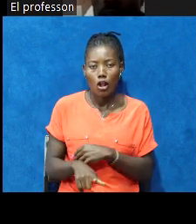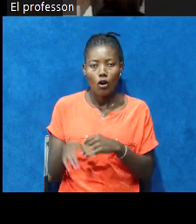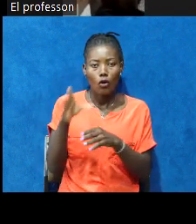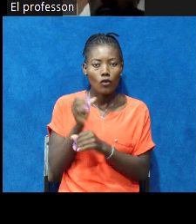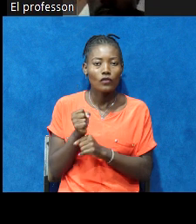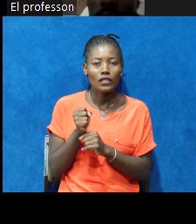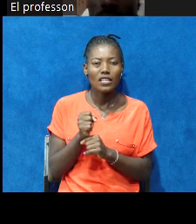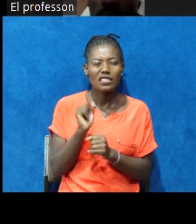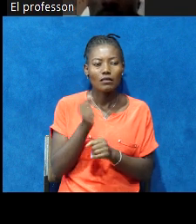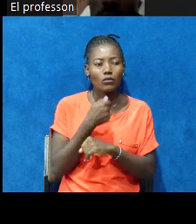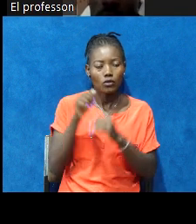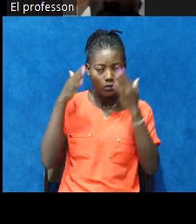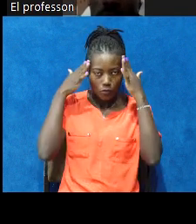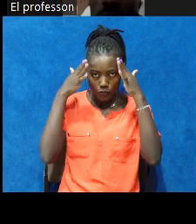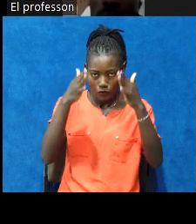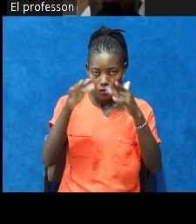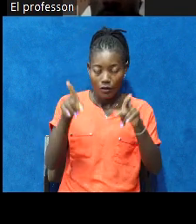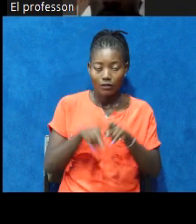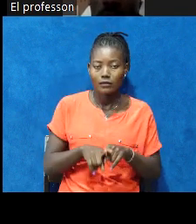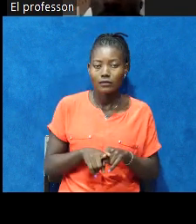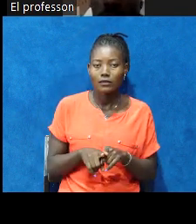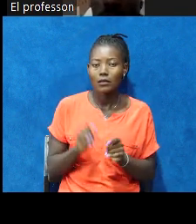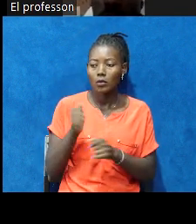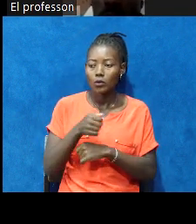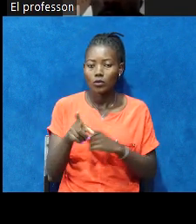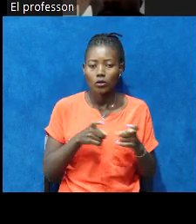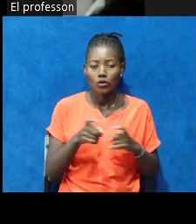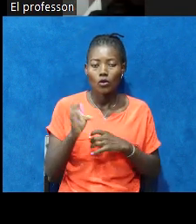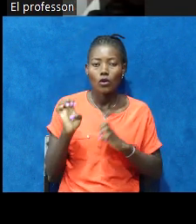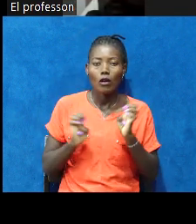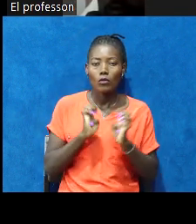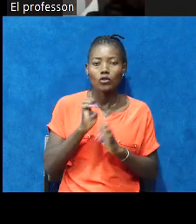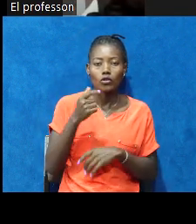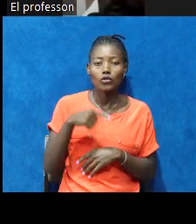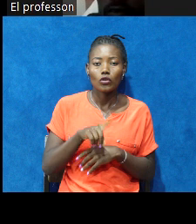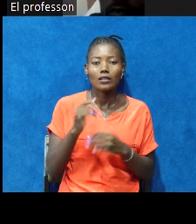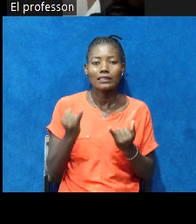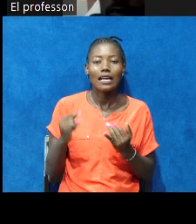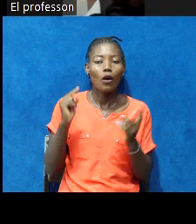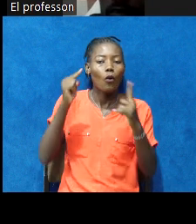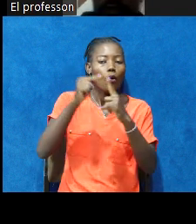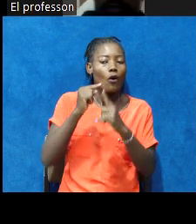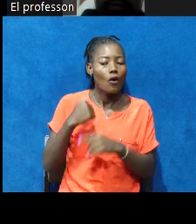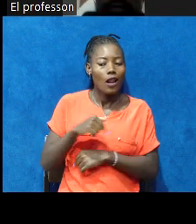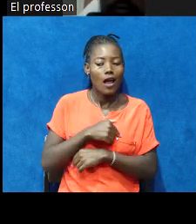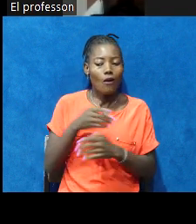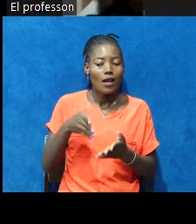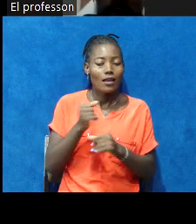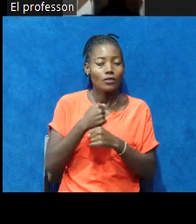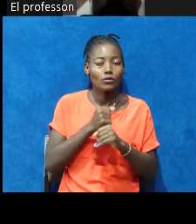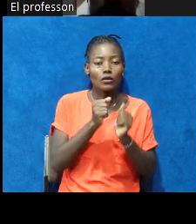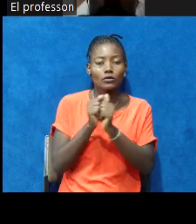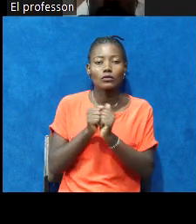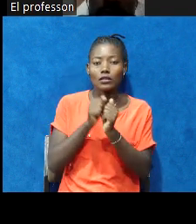confidence, an inability to focus, and inability to control your emotion. So our goal here is to work with you